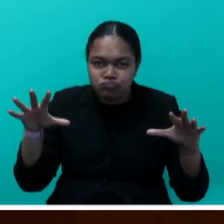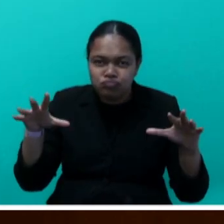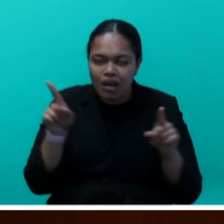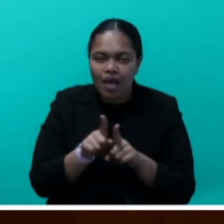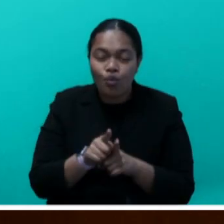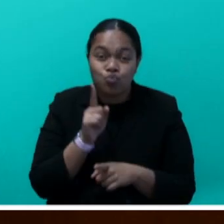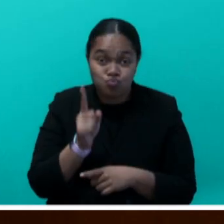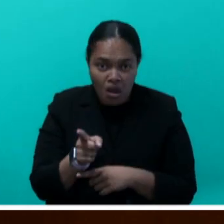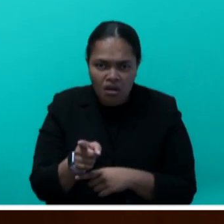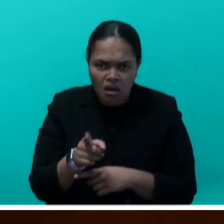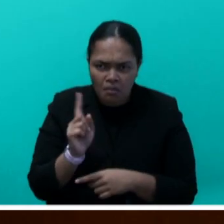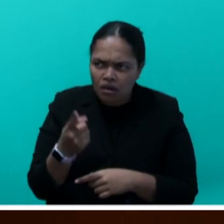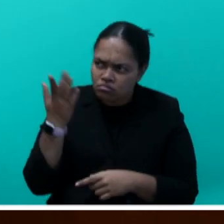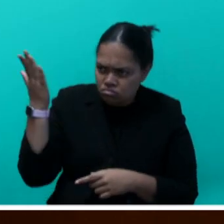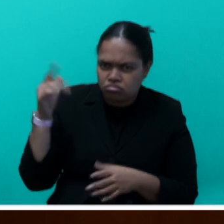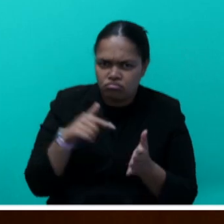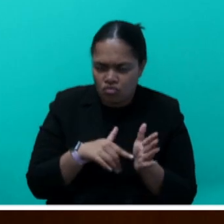it in Tonga.